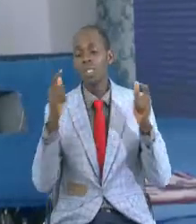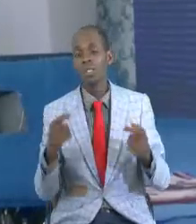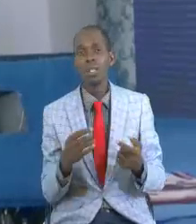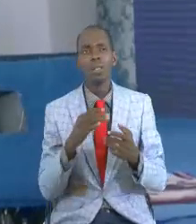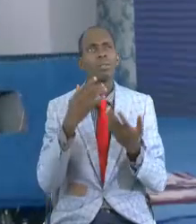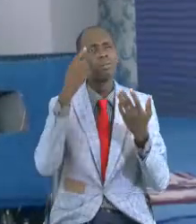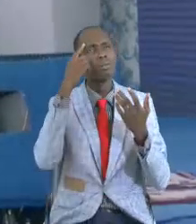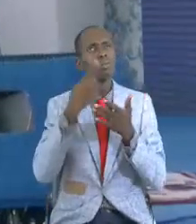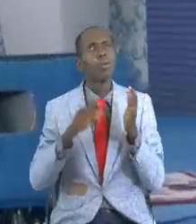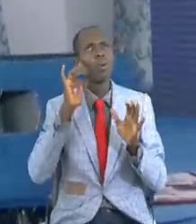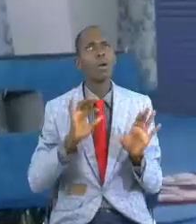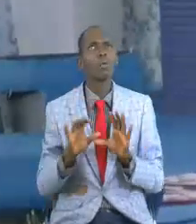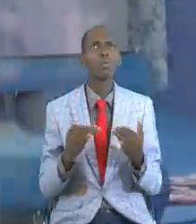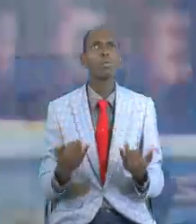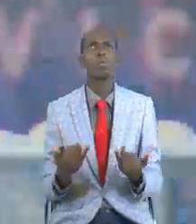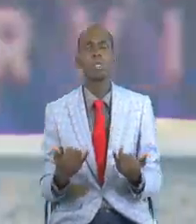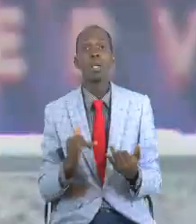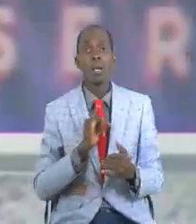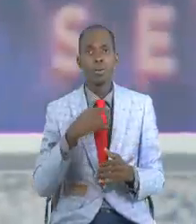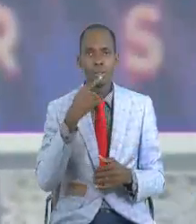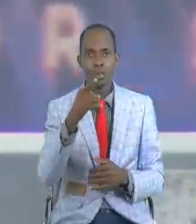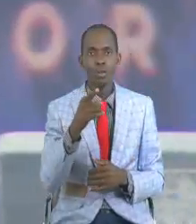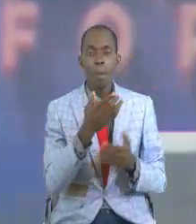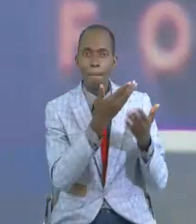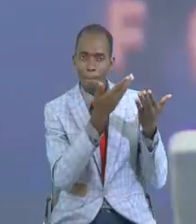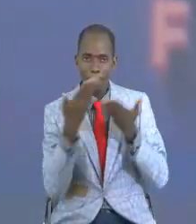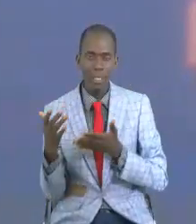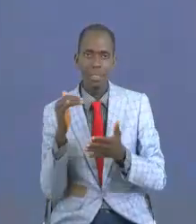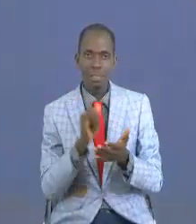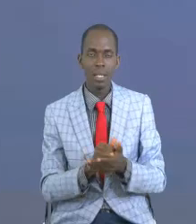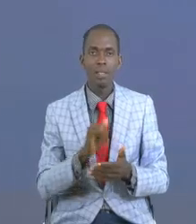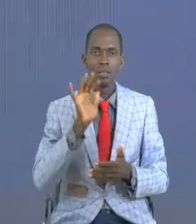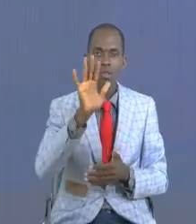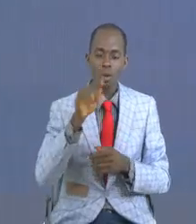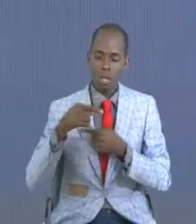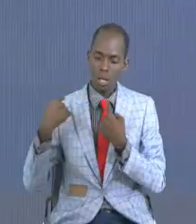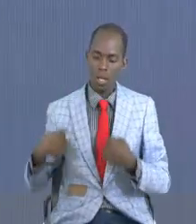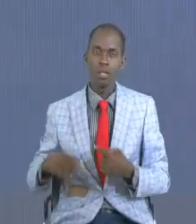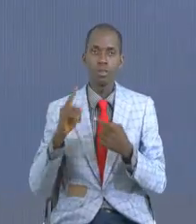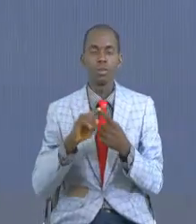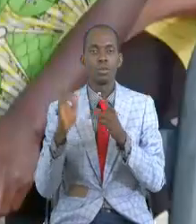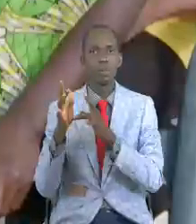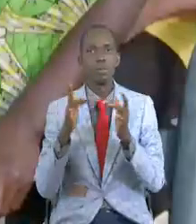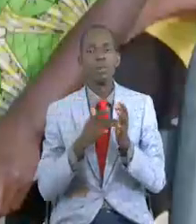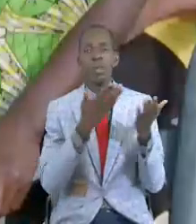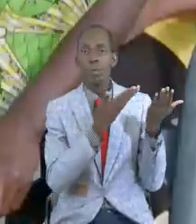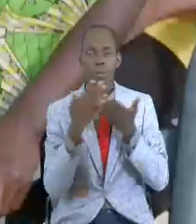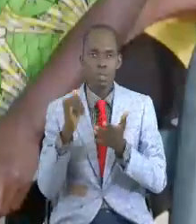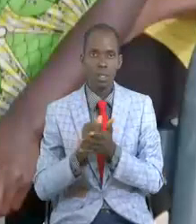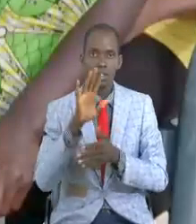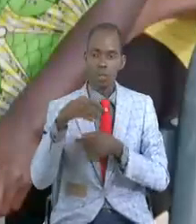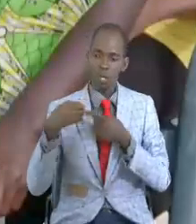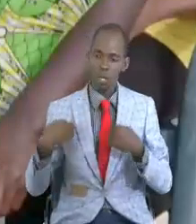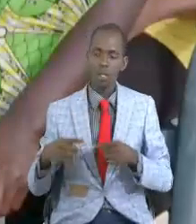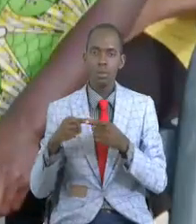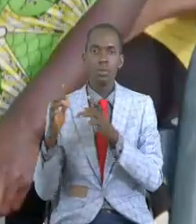what to do. Bring that material to Jesus. I said, bring that material to Jesus, and then